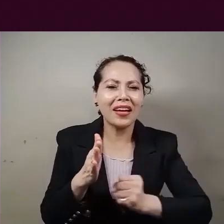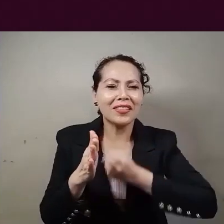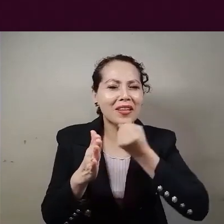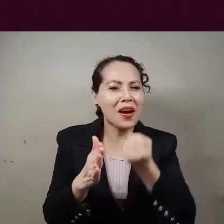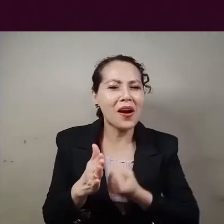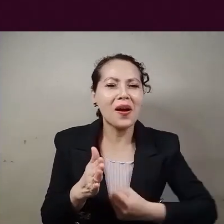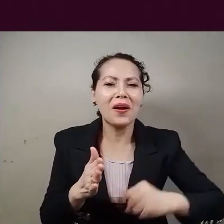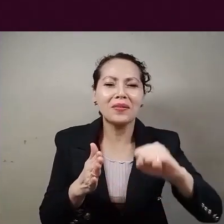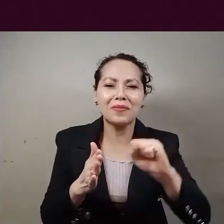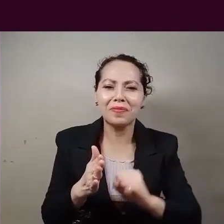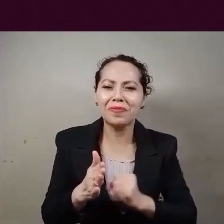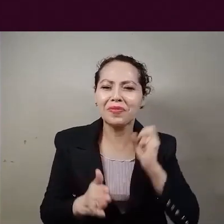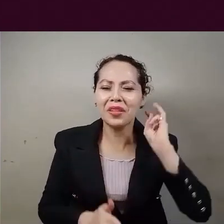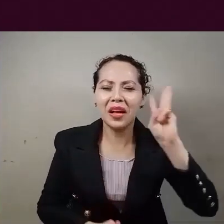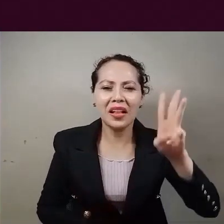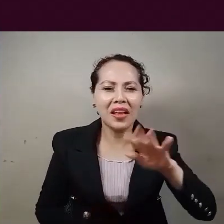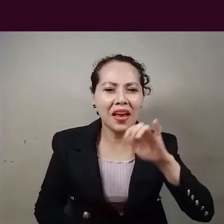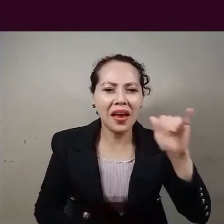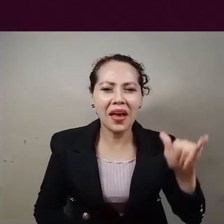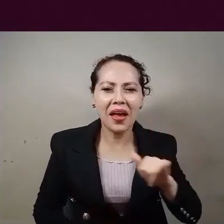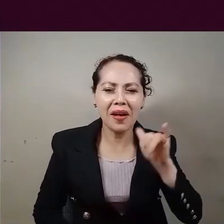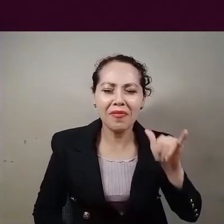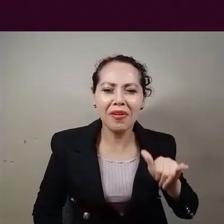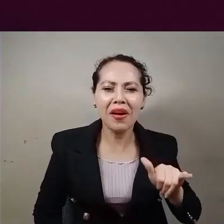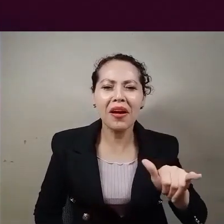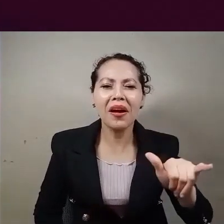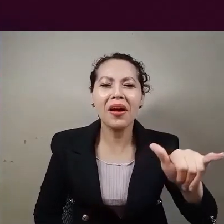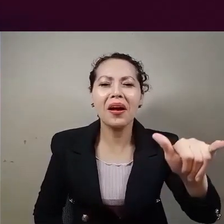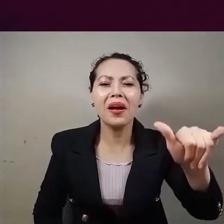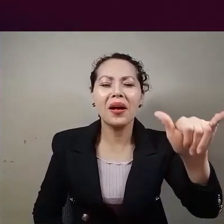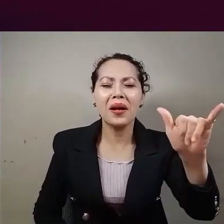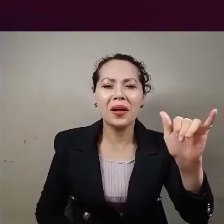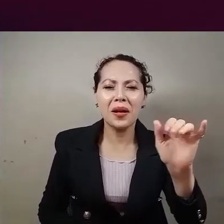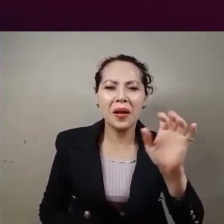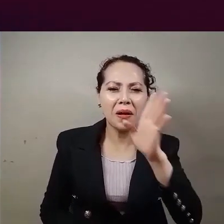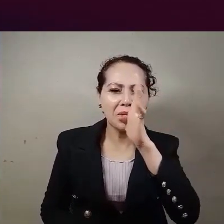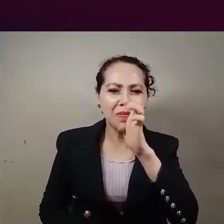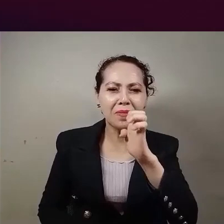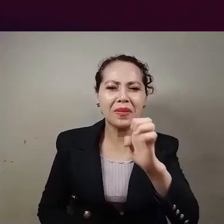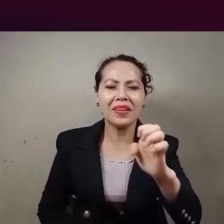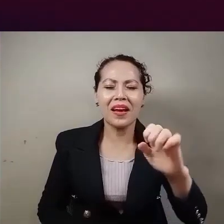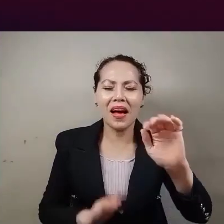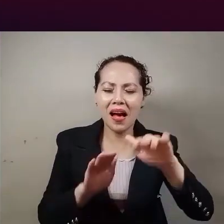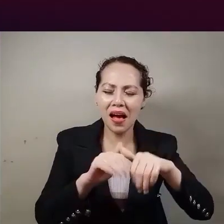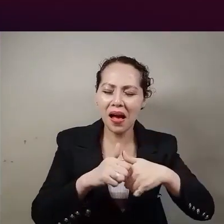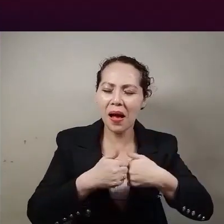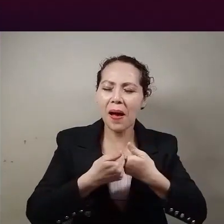Shall ever be.